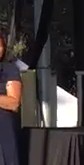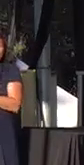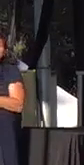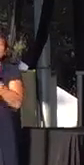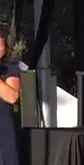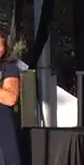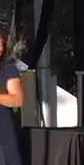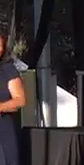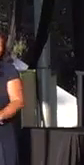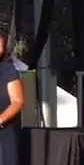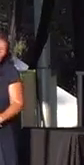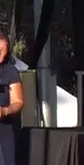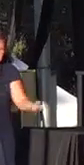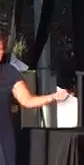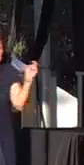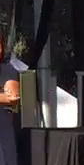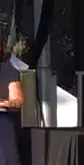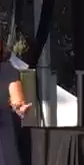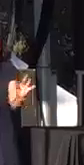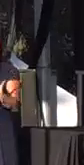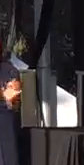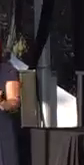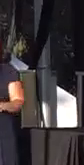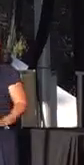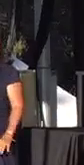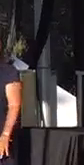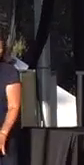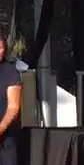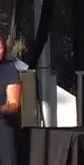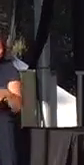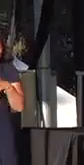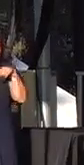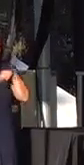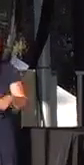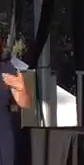got to turn the message around, and we gotta start here.